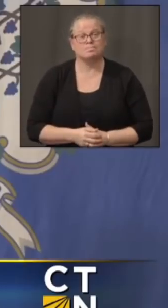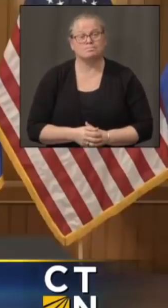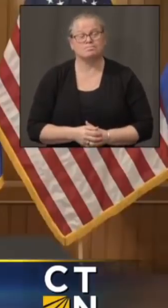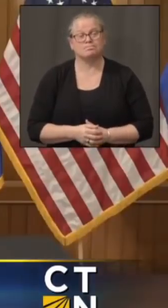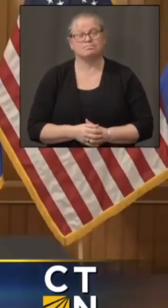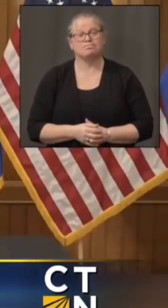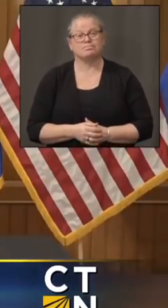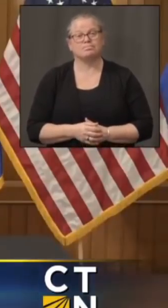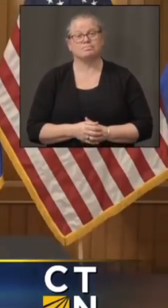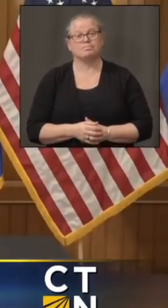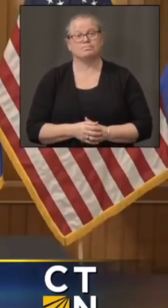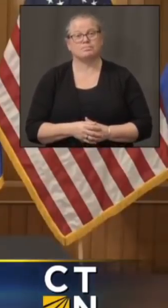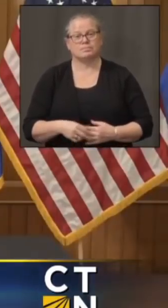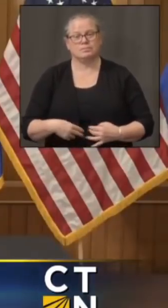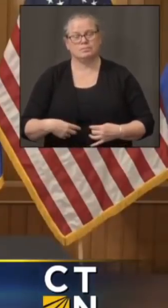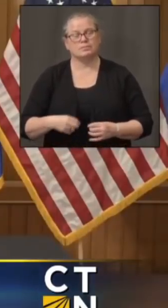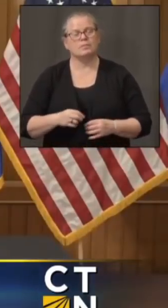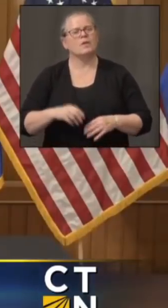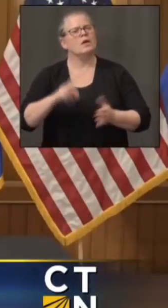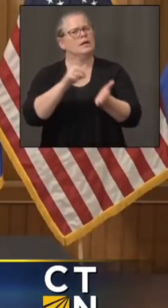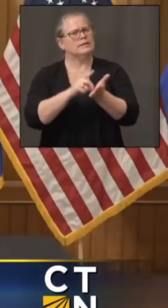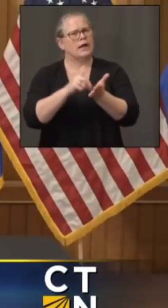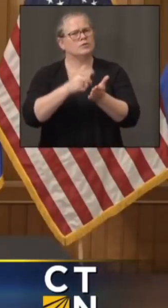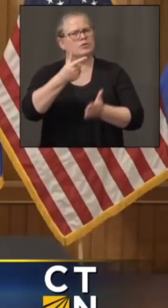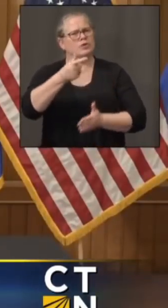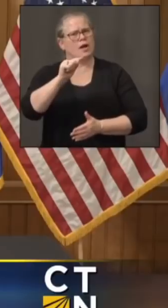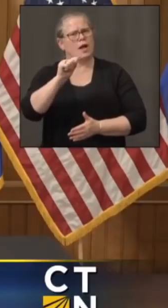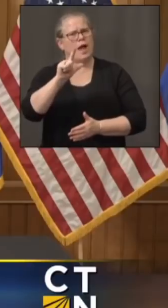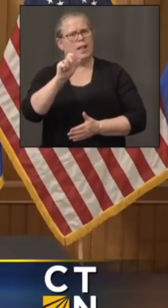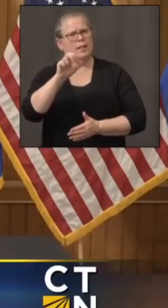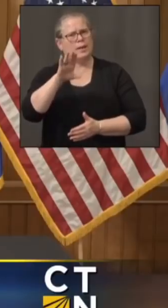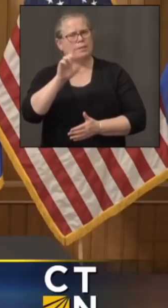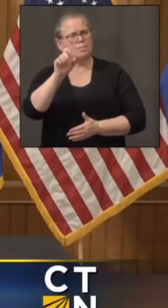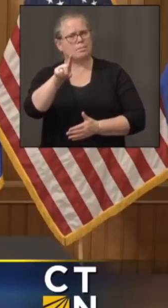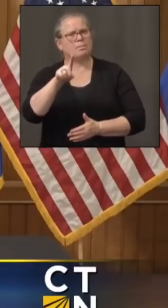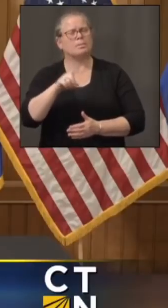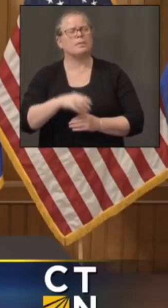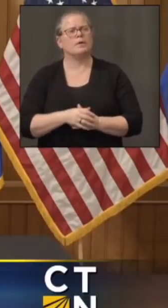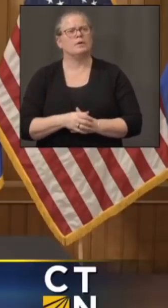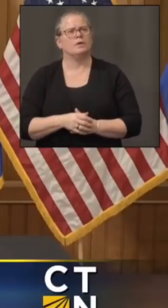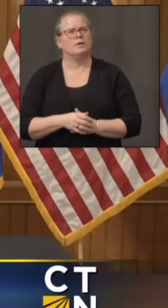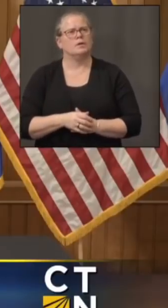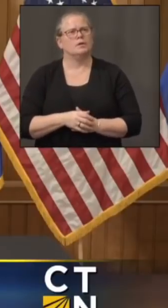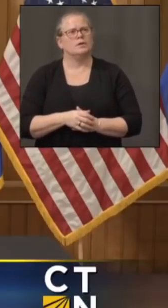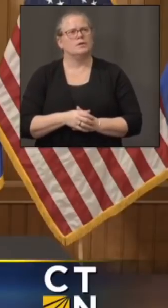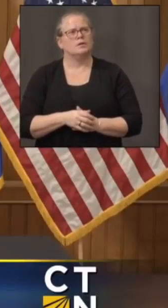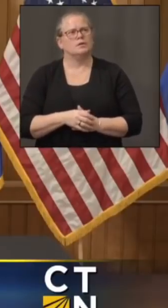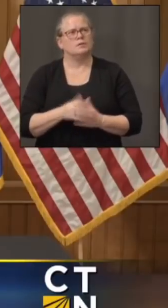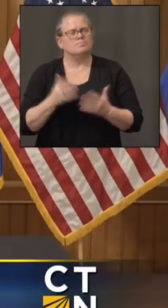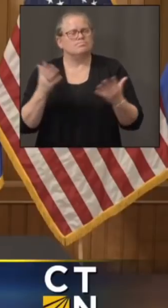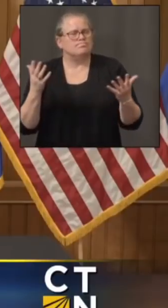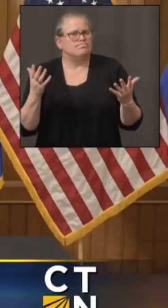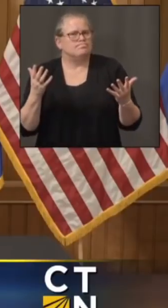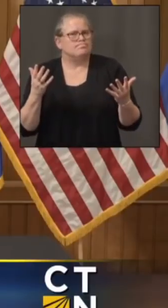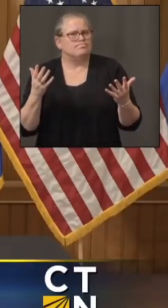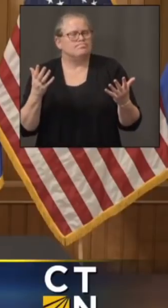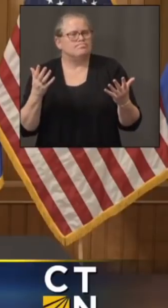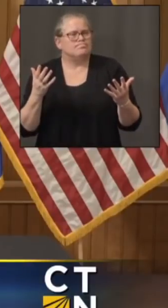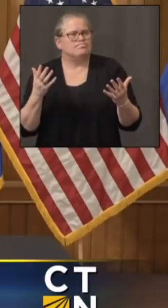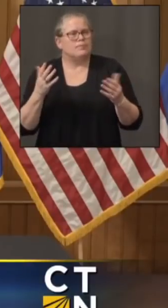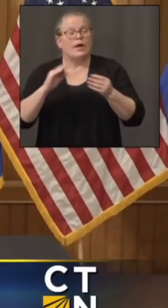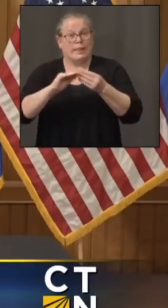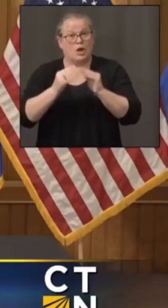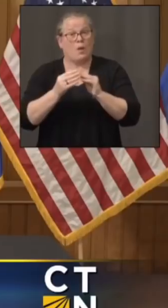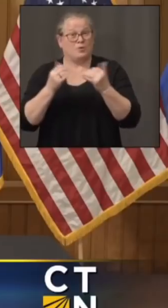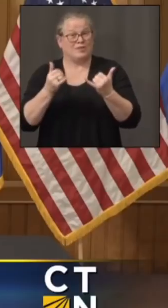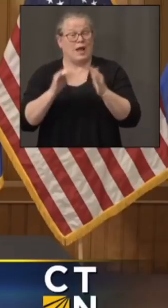Okay. Dr. Gottlieb, is there any point where do you think this might peak? The numbers keep